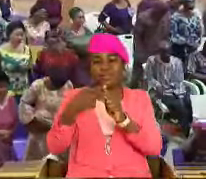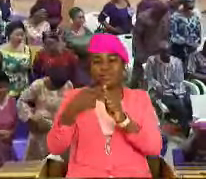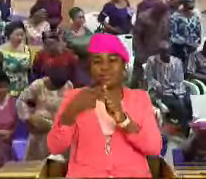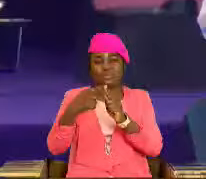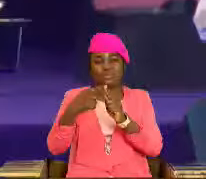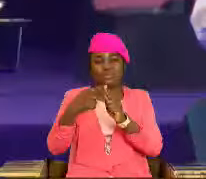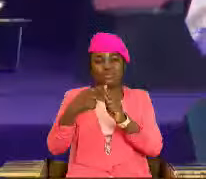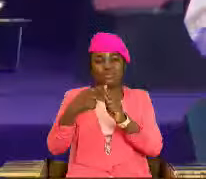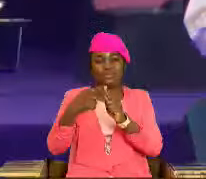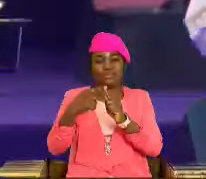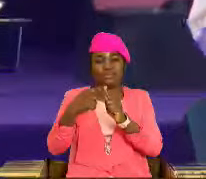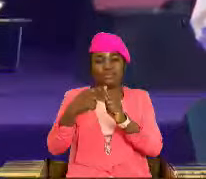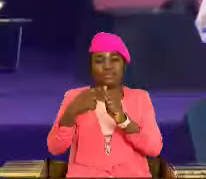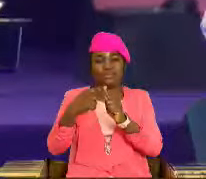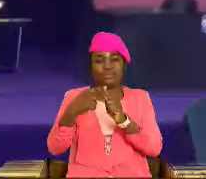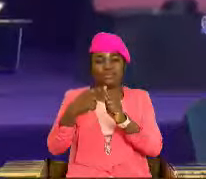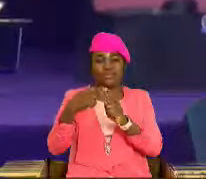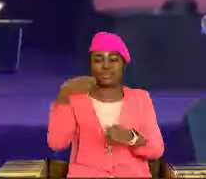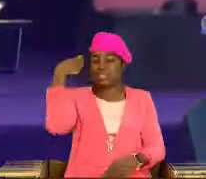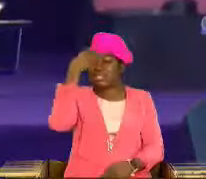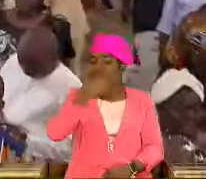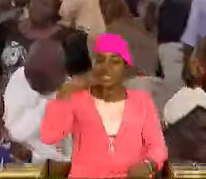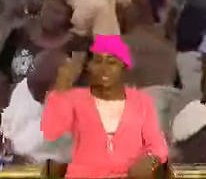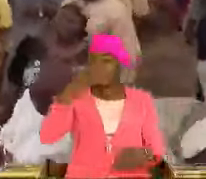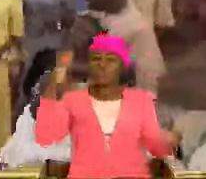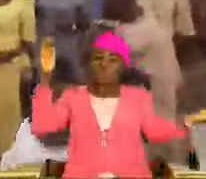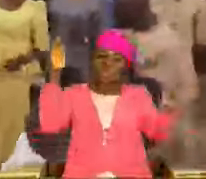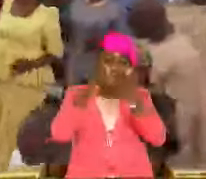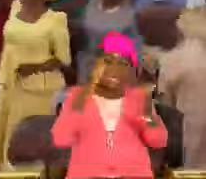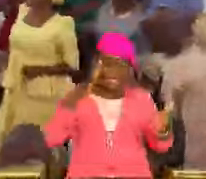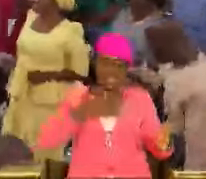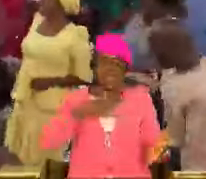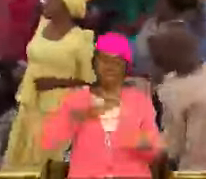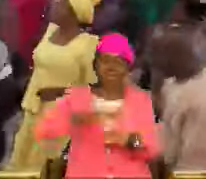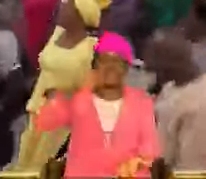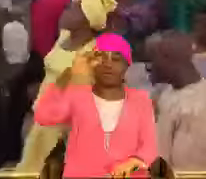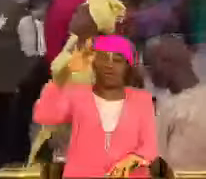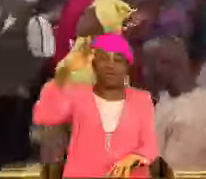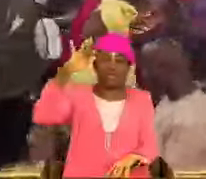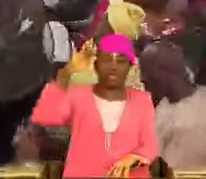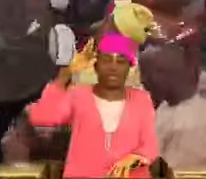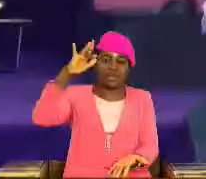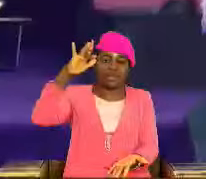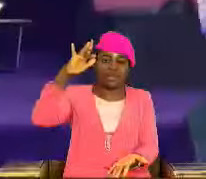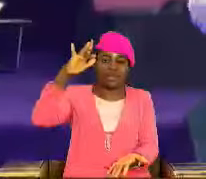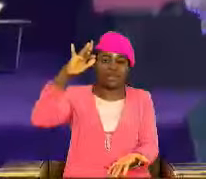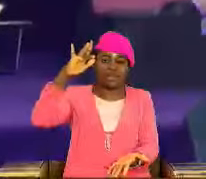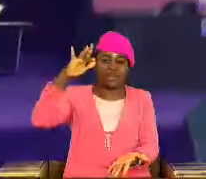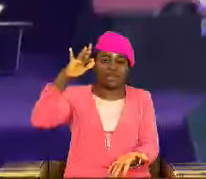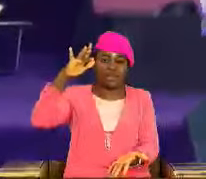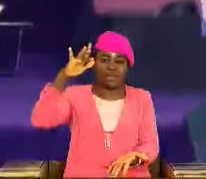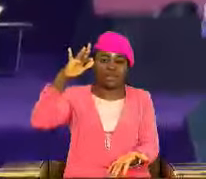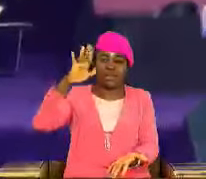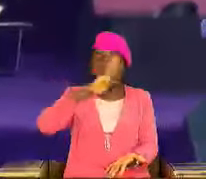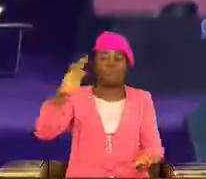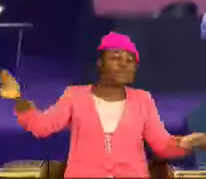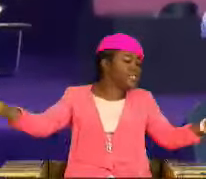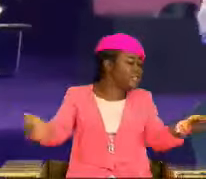incantations issued against my glory be